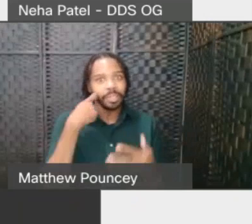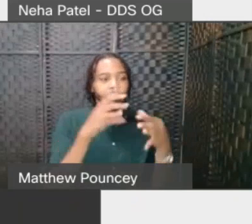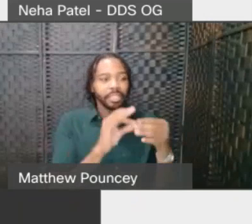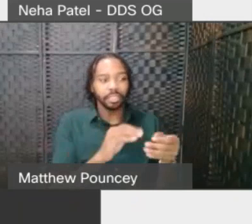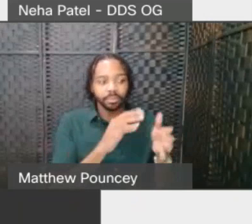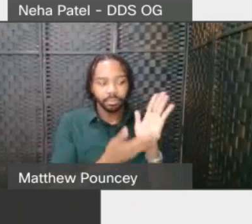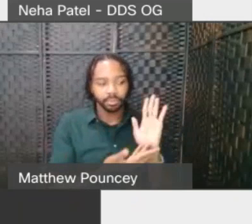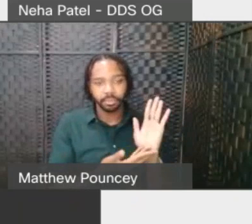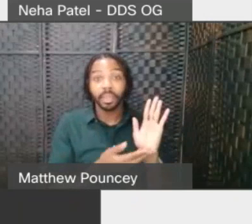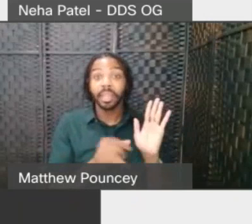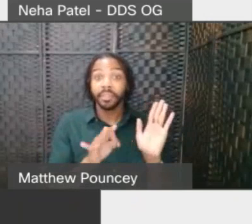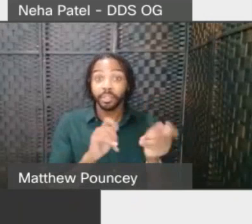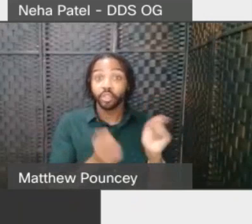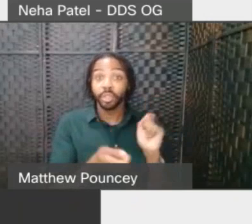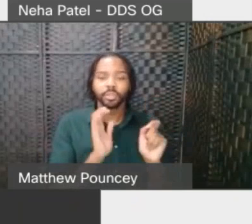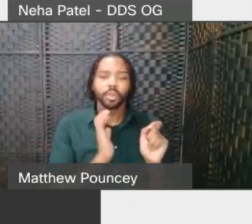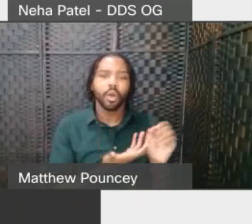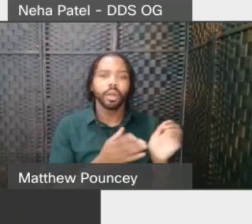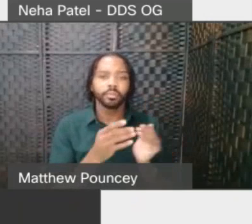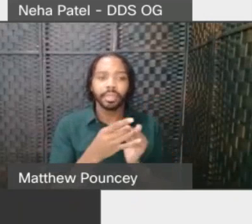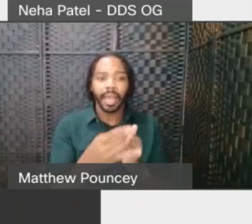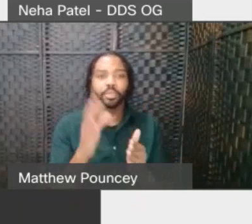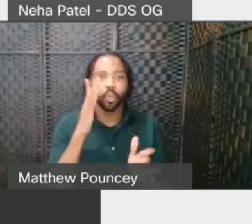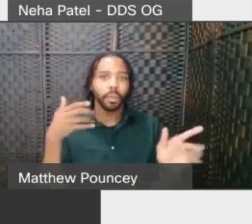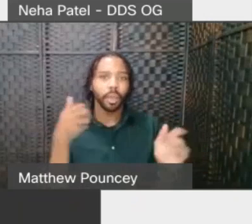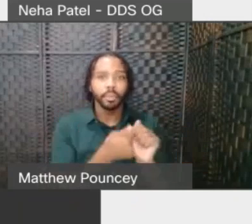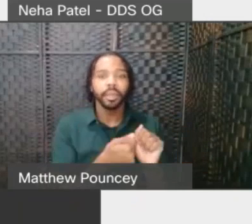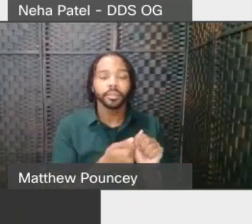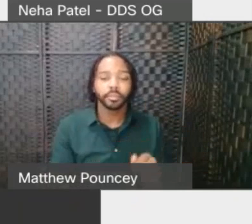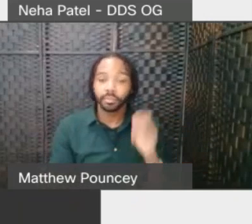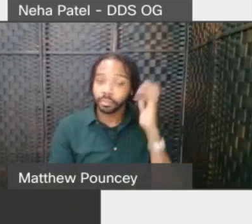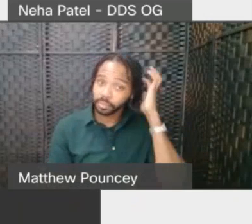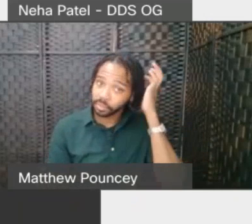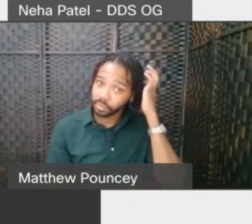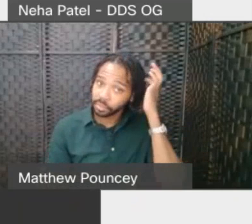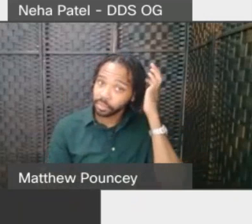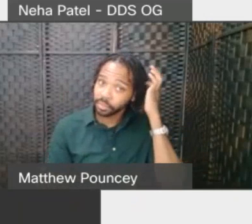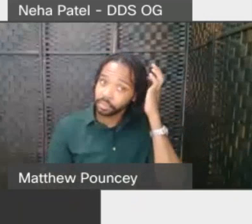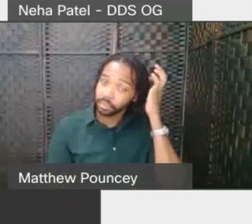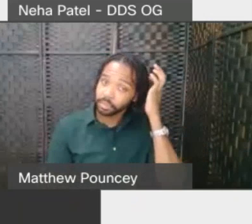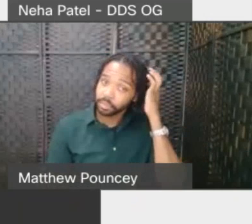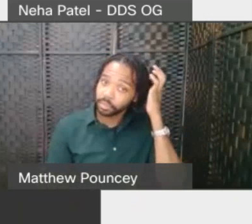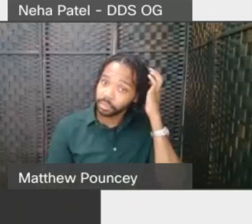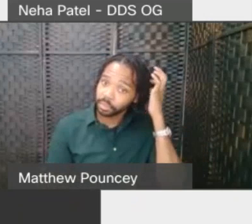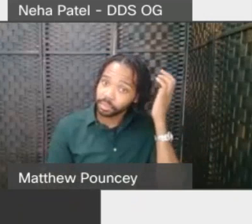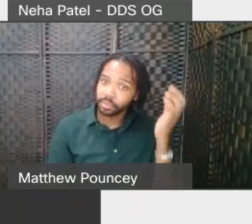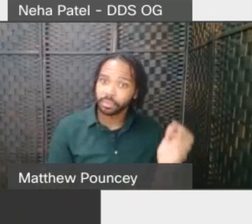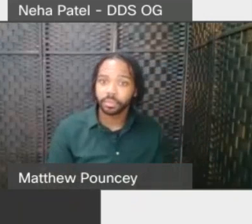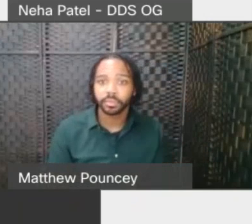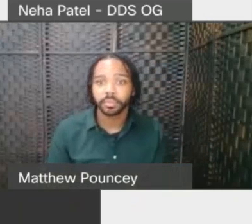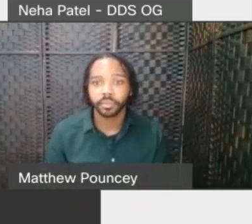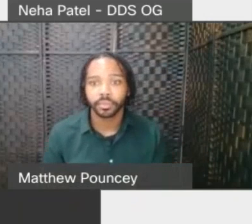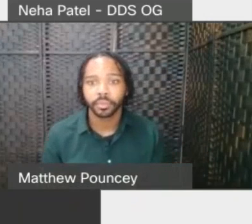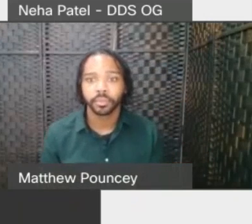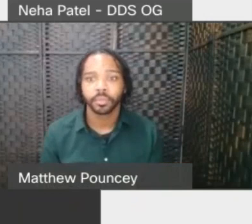the guidance will be updated. And while we have you, were you going to answer this one and read the I was one going